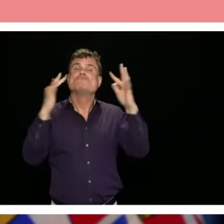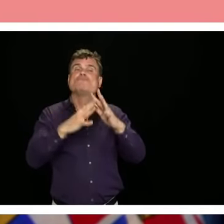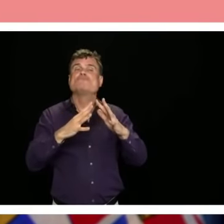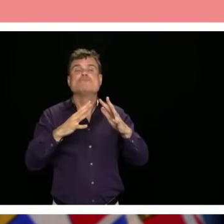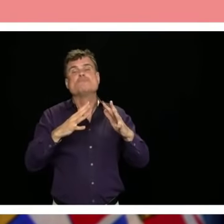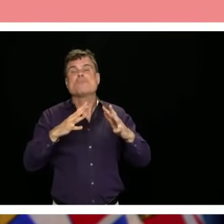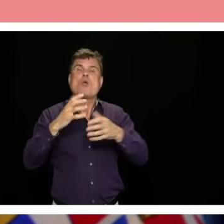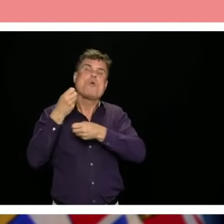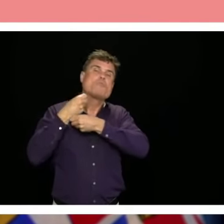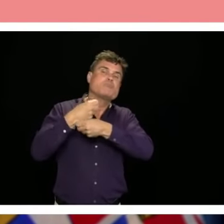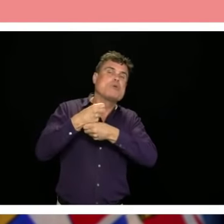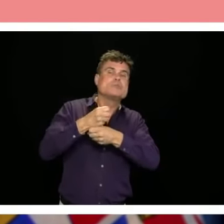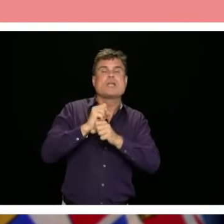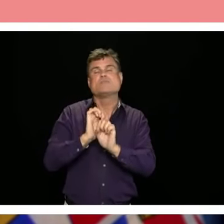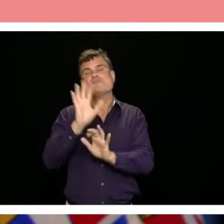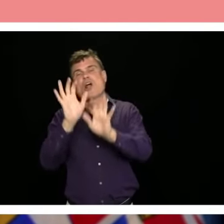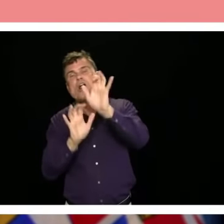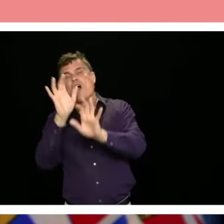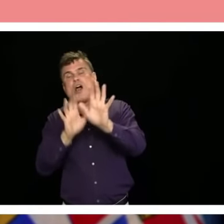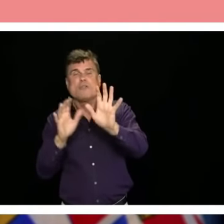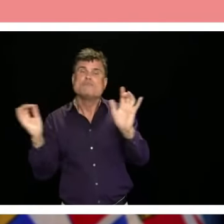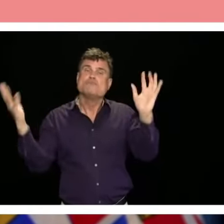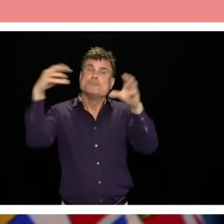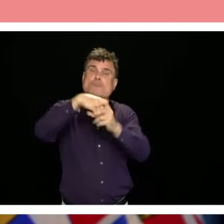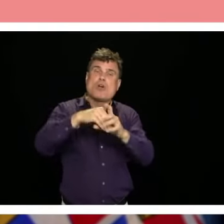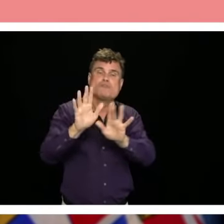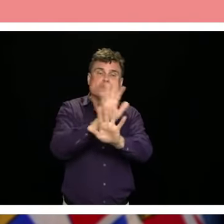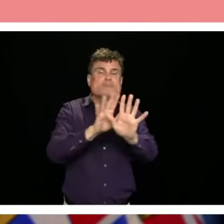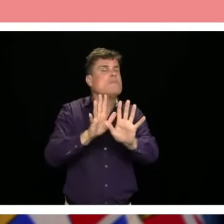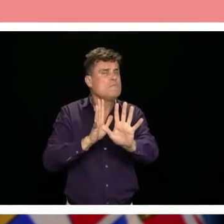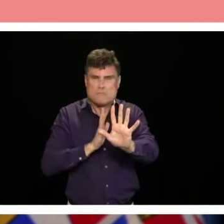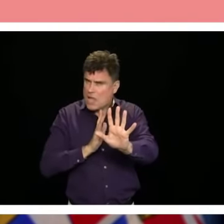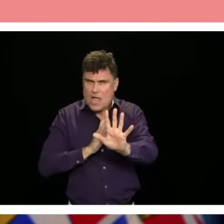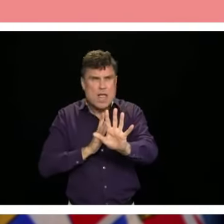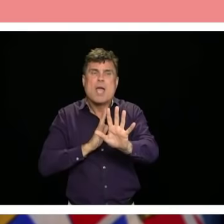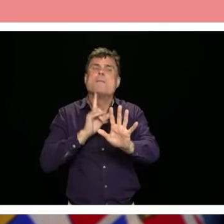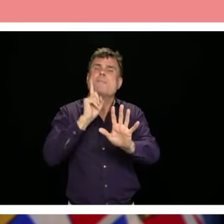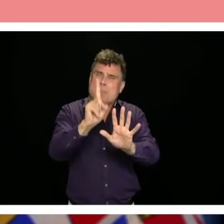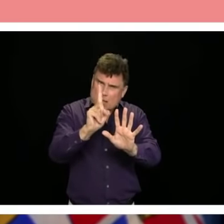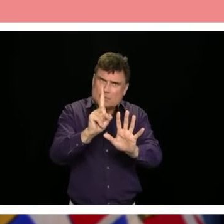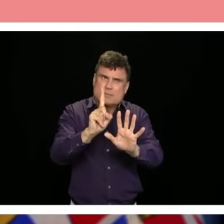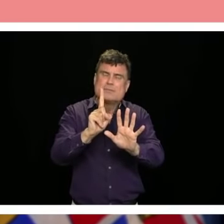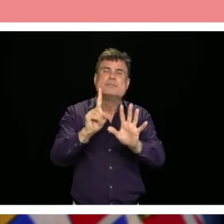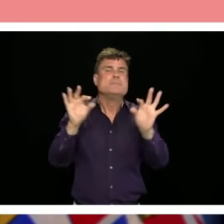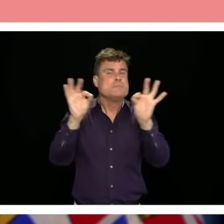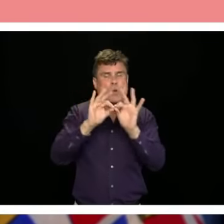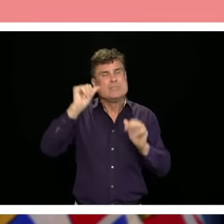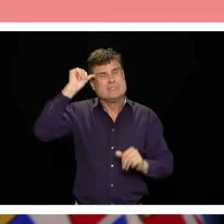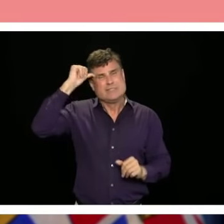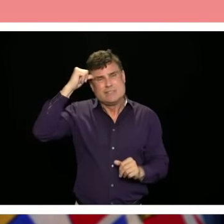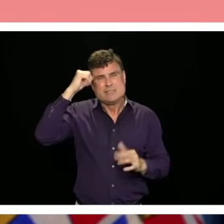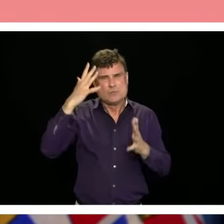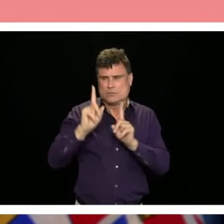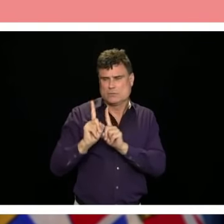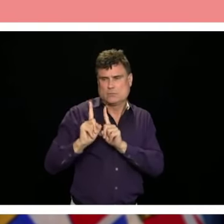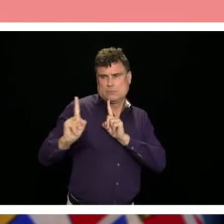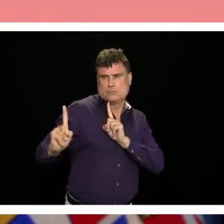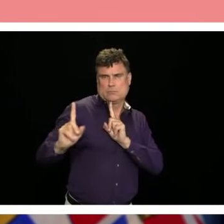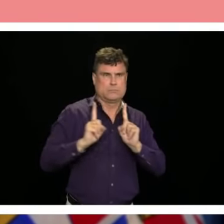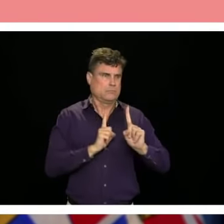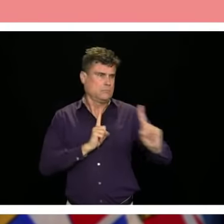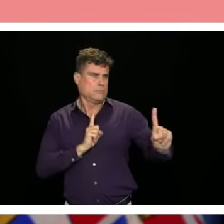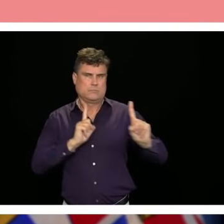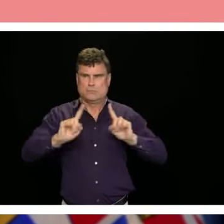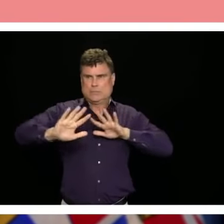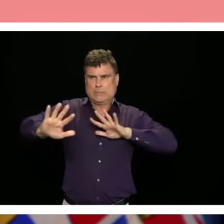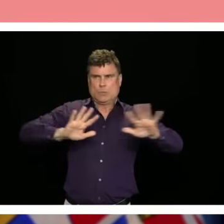have travel into the province that's essential in many cases, and sometimes that can bring risk with it as well.